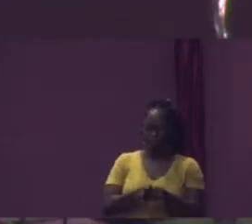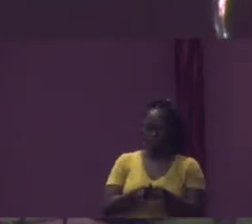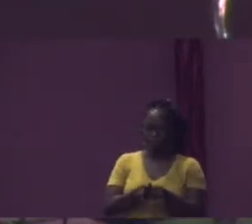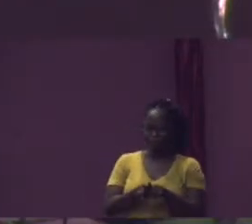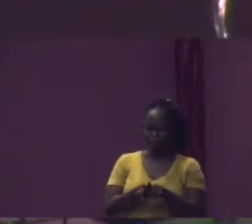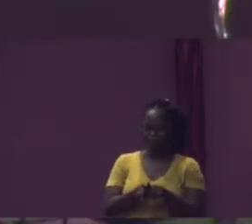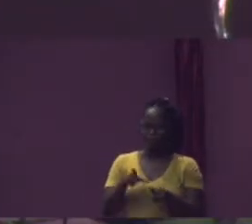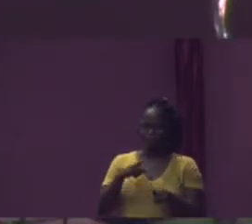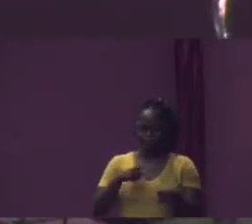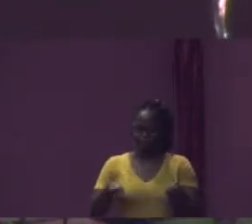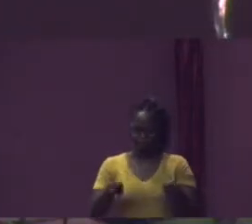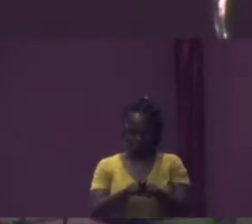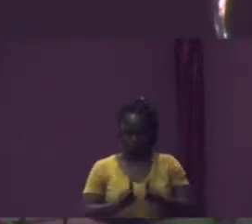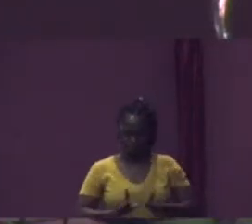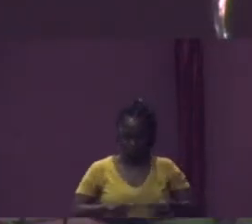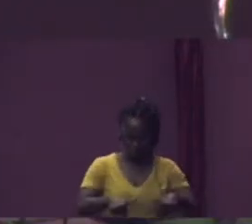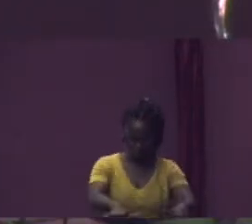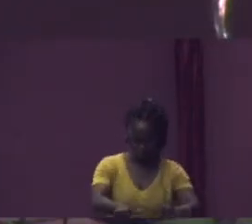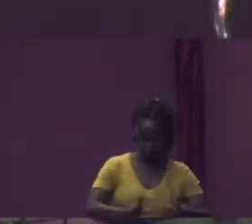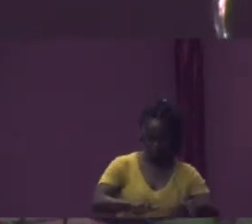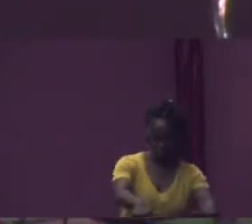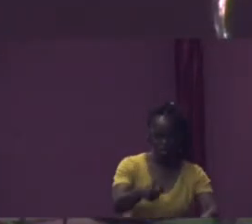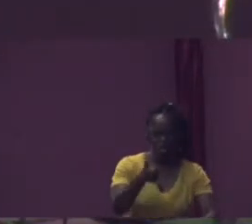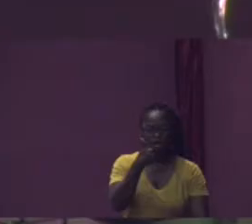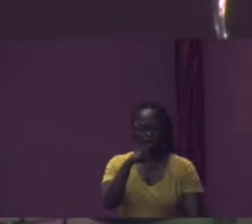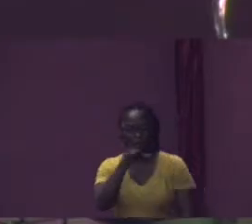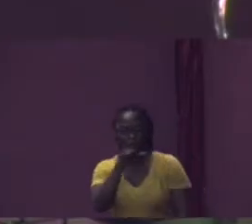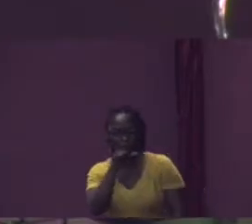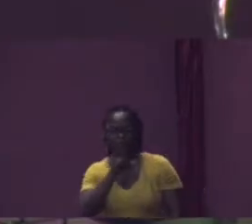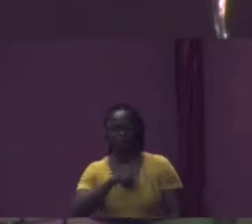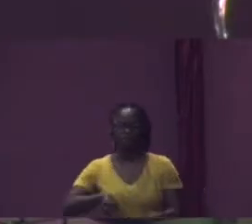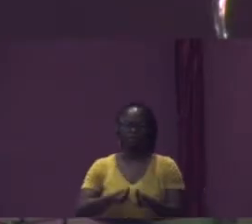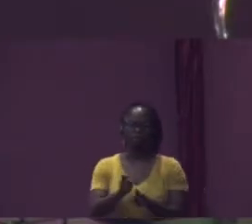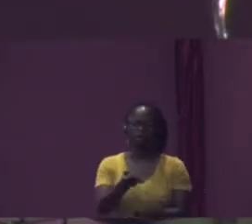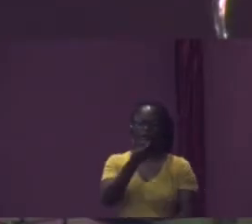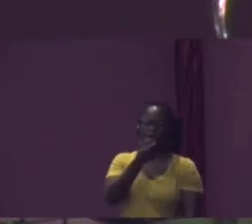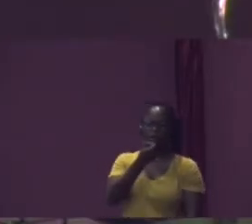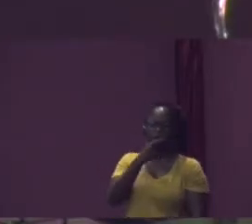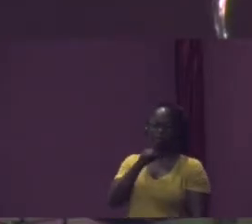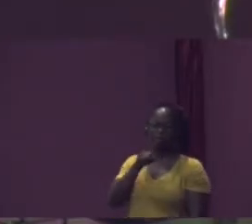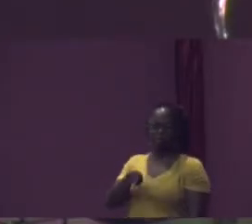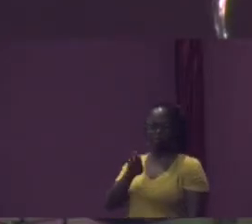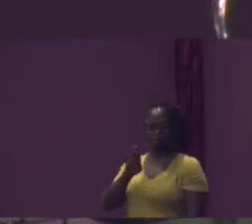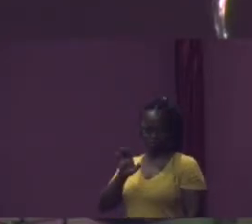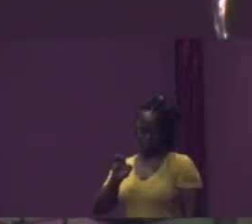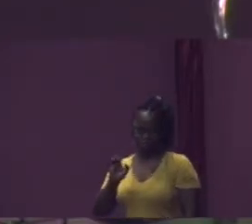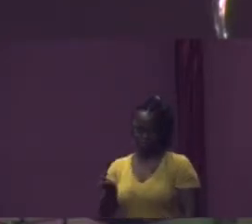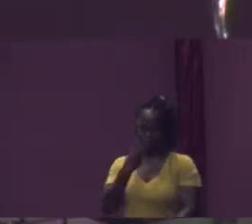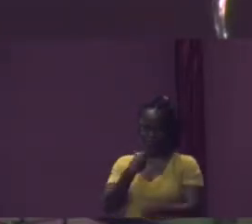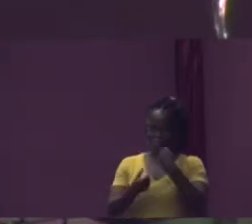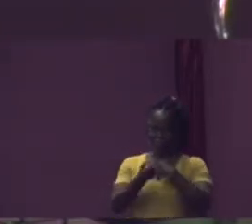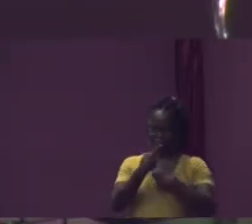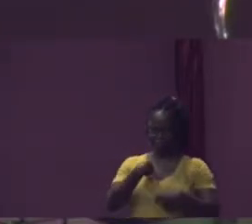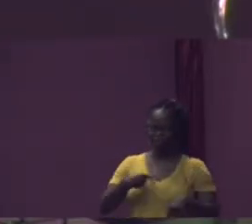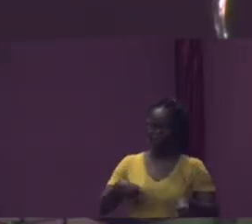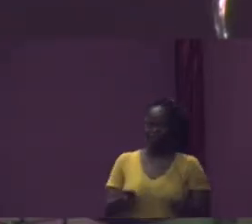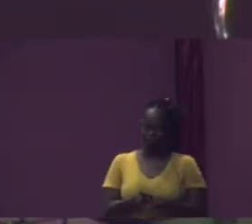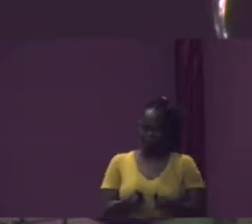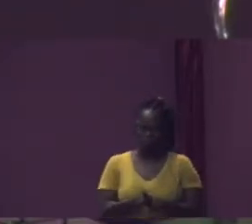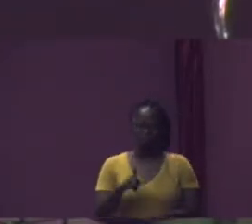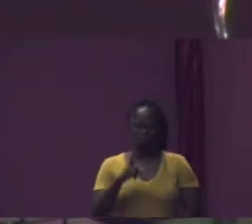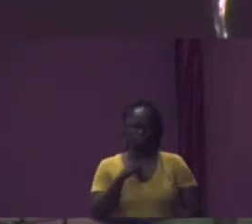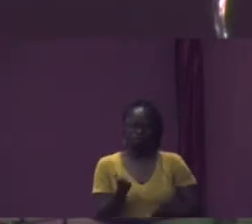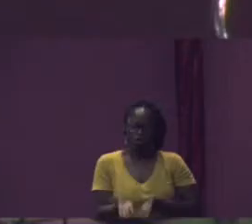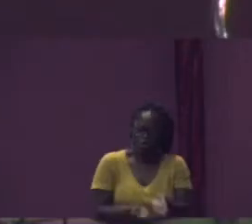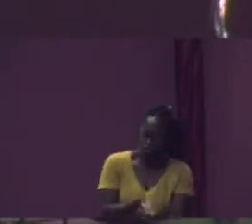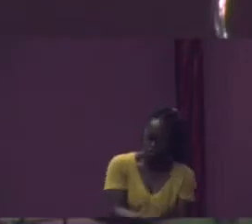prescribe medication during labor and delivery. The newborn would later sleep and be fed in a hospital nursery. These were all